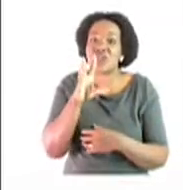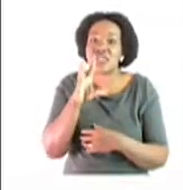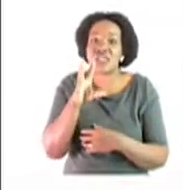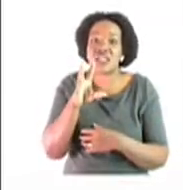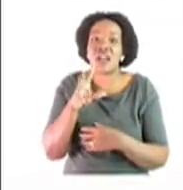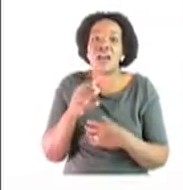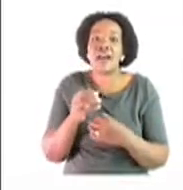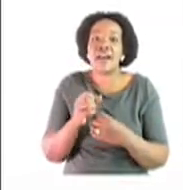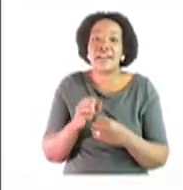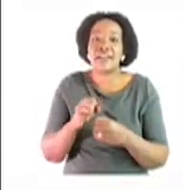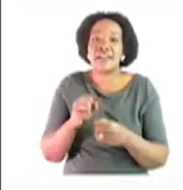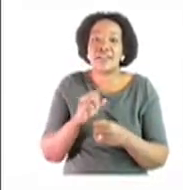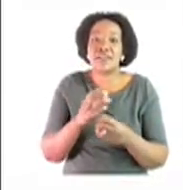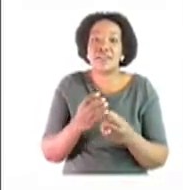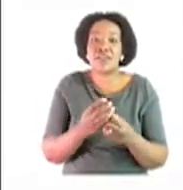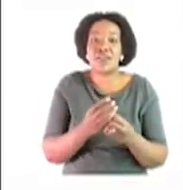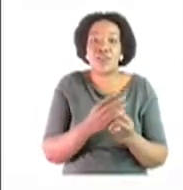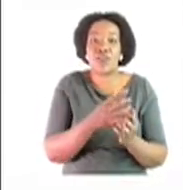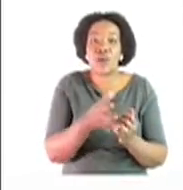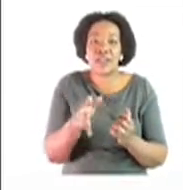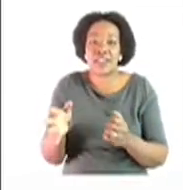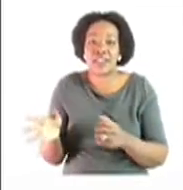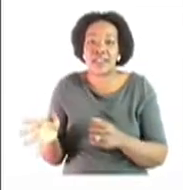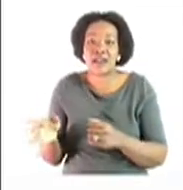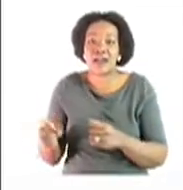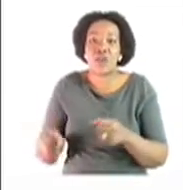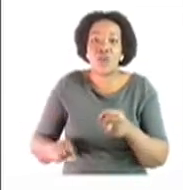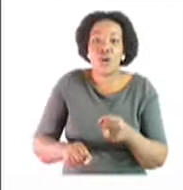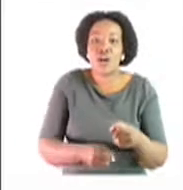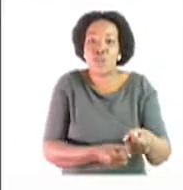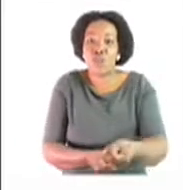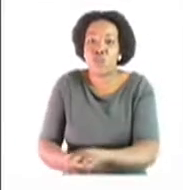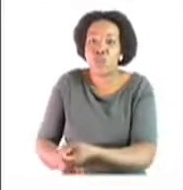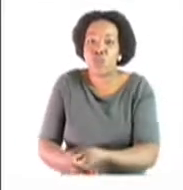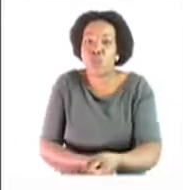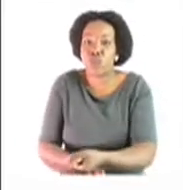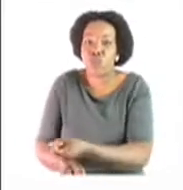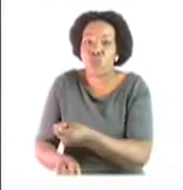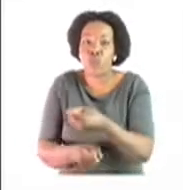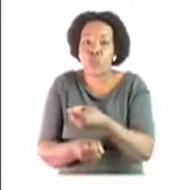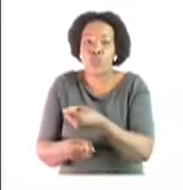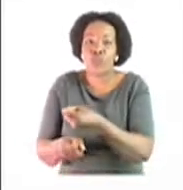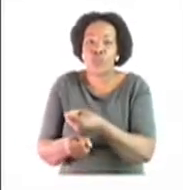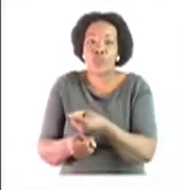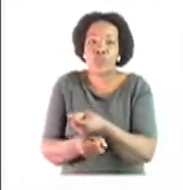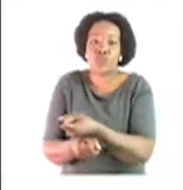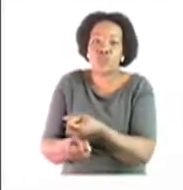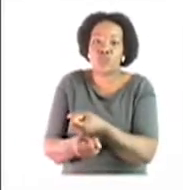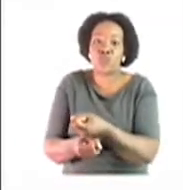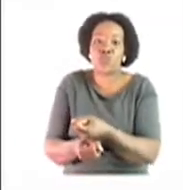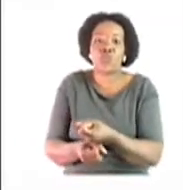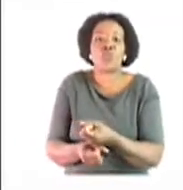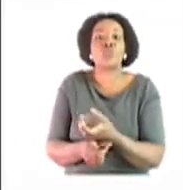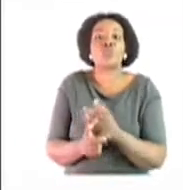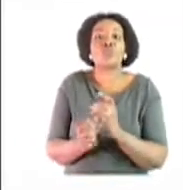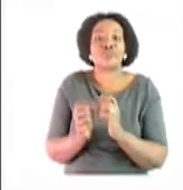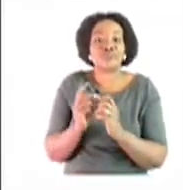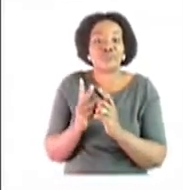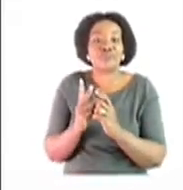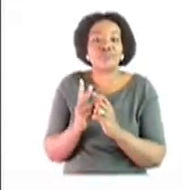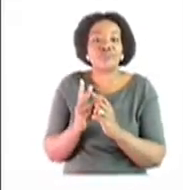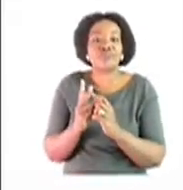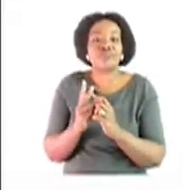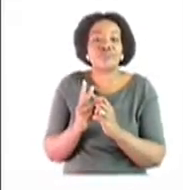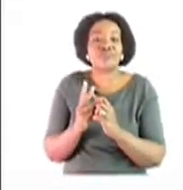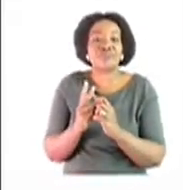shout. I turn the water on and put it out. Alright? First of